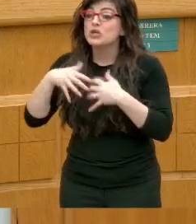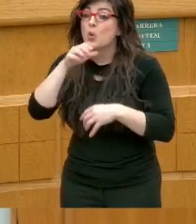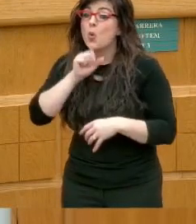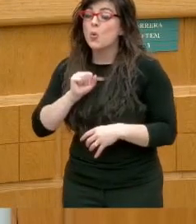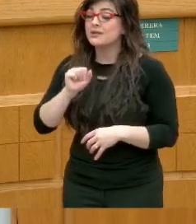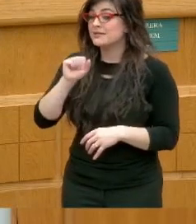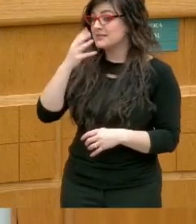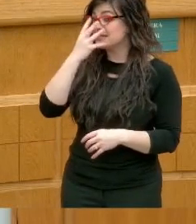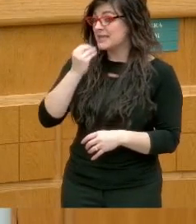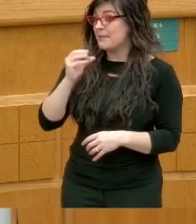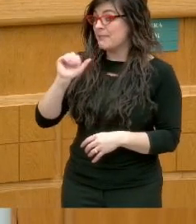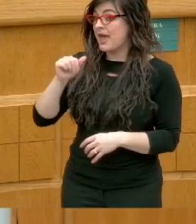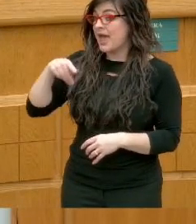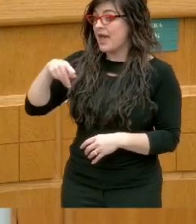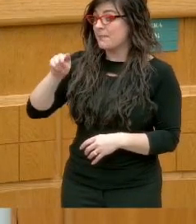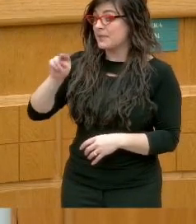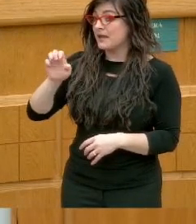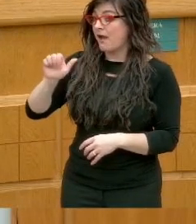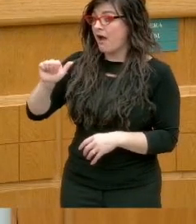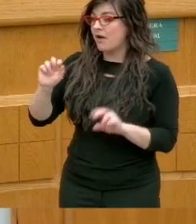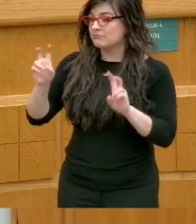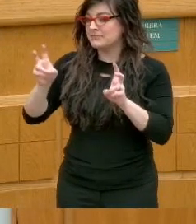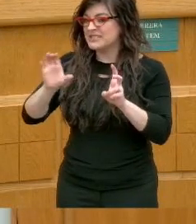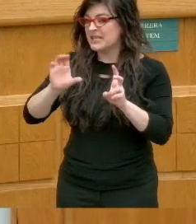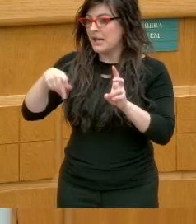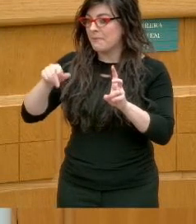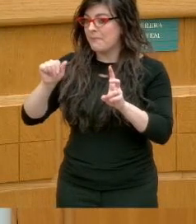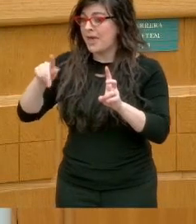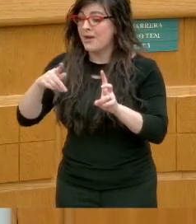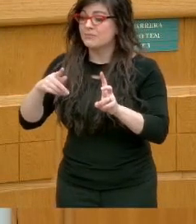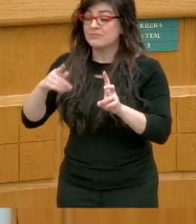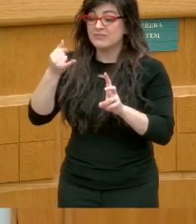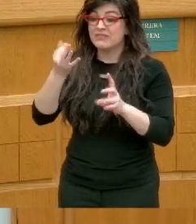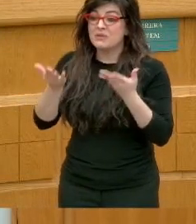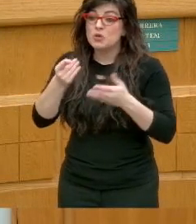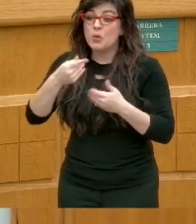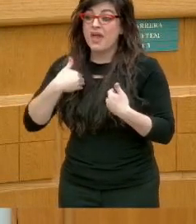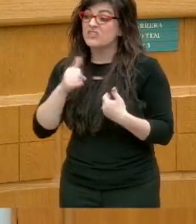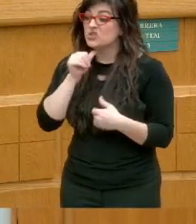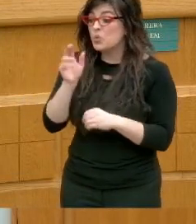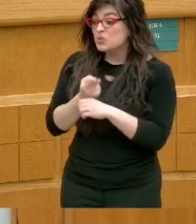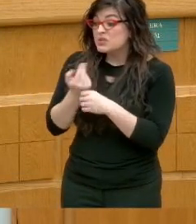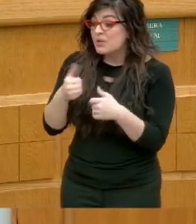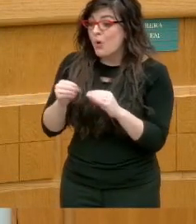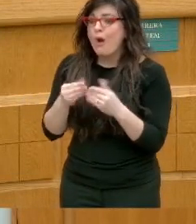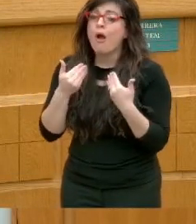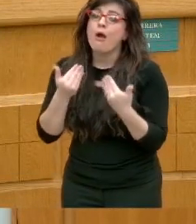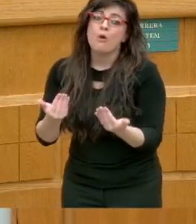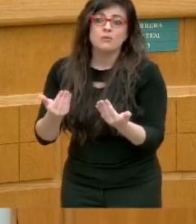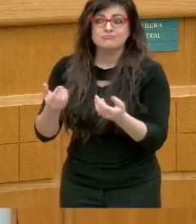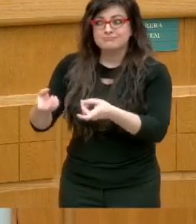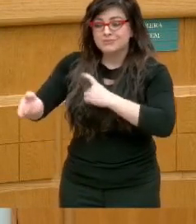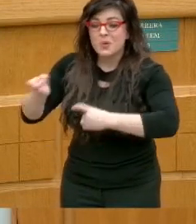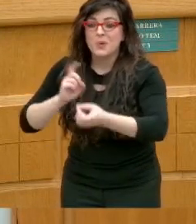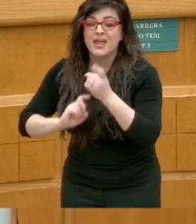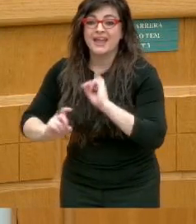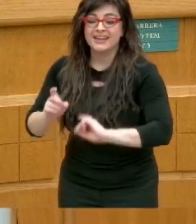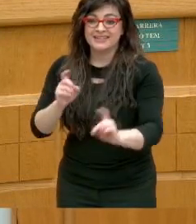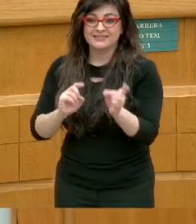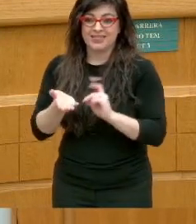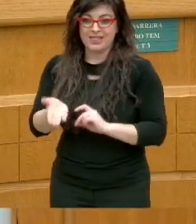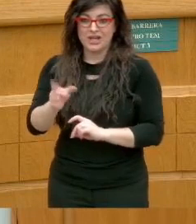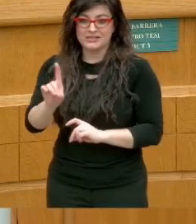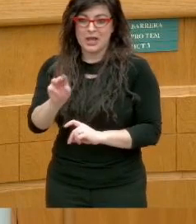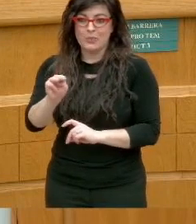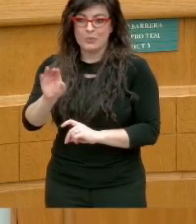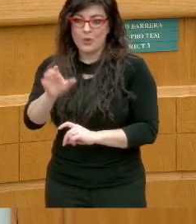get rid of it, we'd love to have it. Please donate it. Consider donating it to the Health District, to Del Mar, so we can get it cleaned up in case we